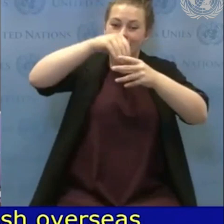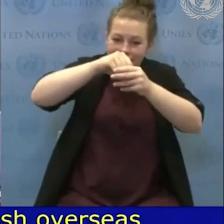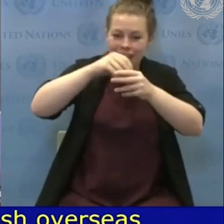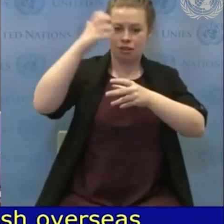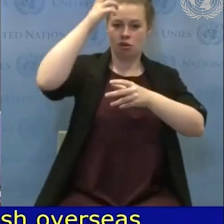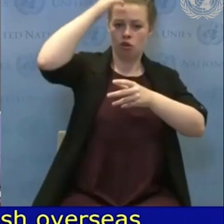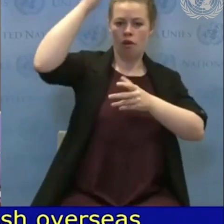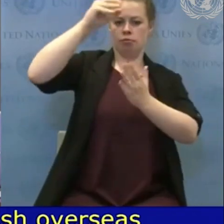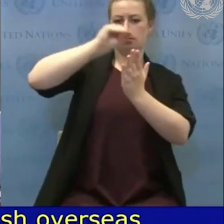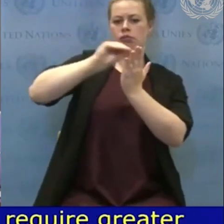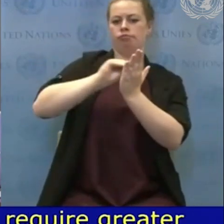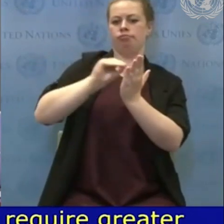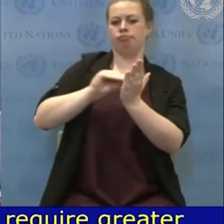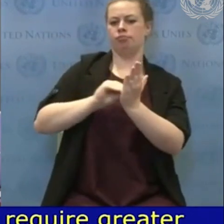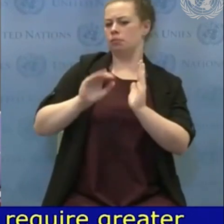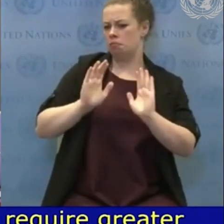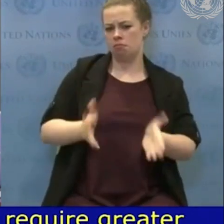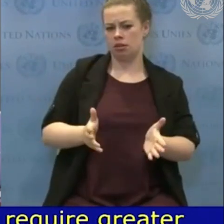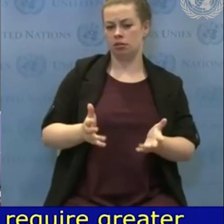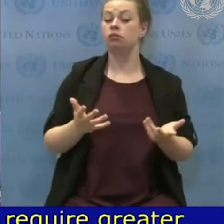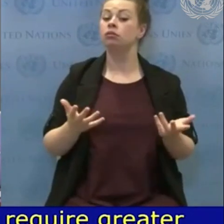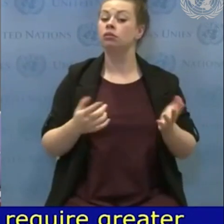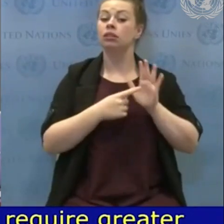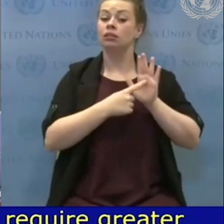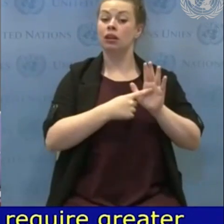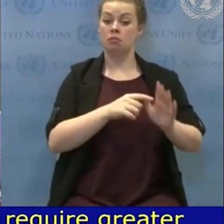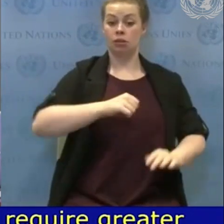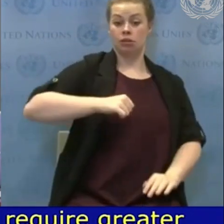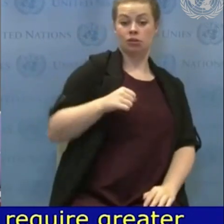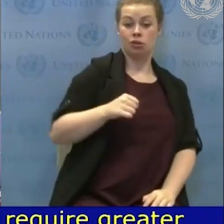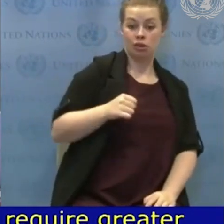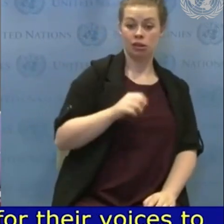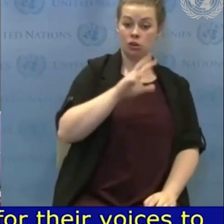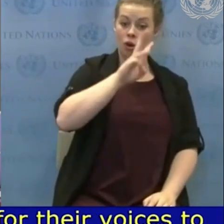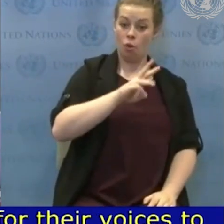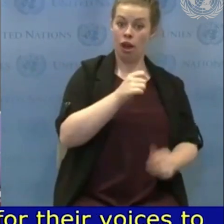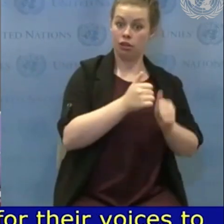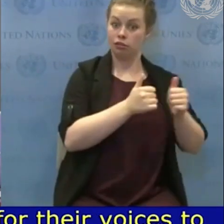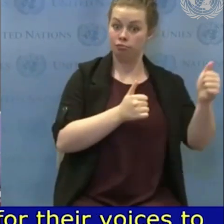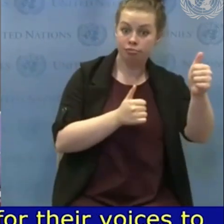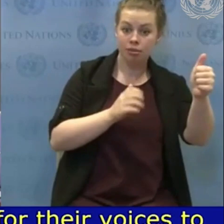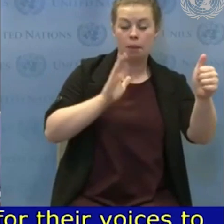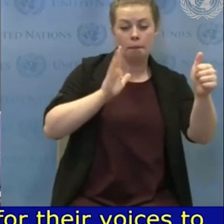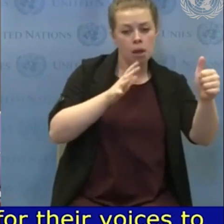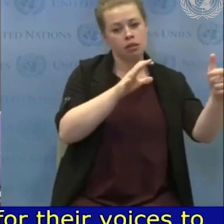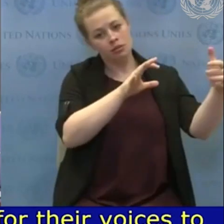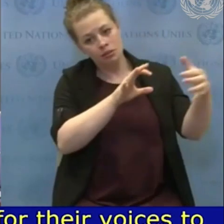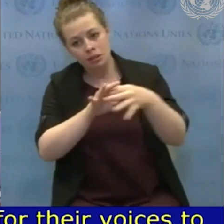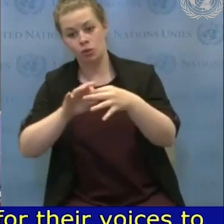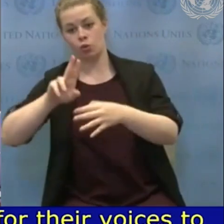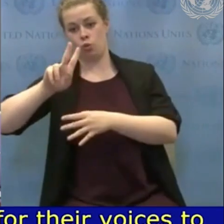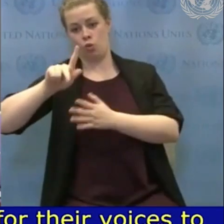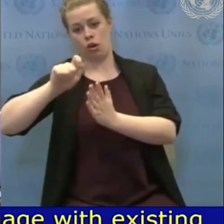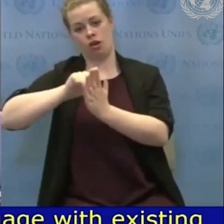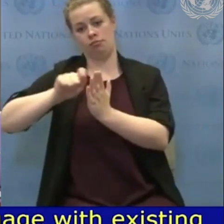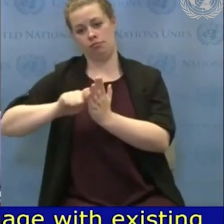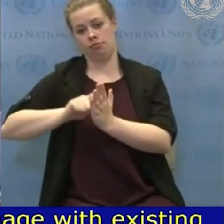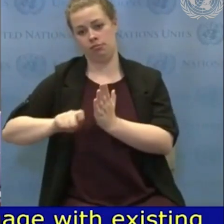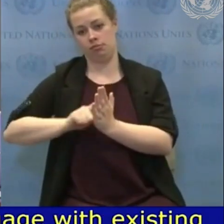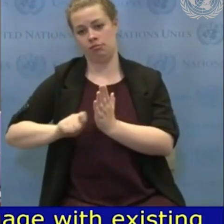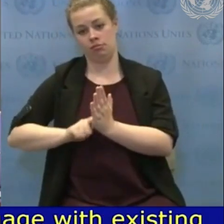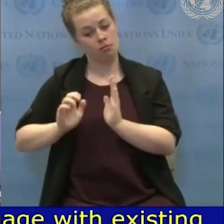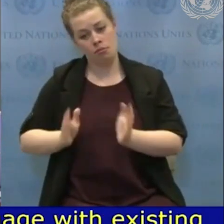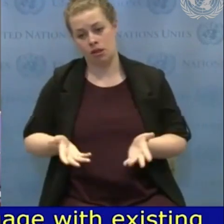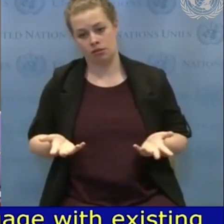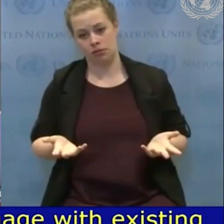practice, such as the leadership in Scotland and Wales on the SDGs. It must also engage with the recommendation in today's International